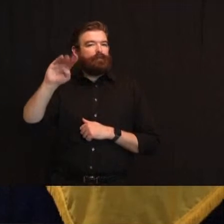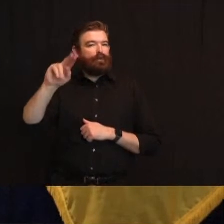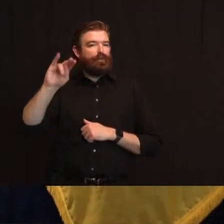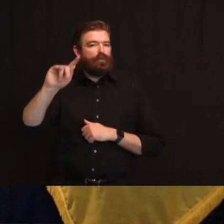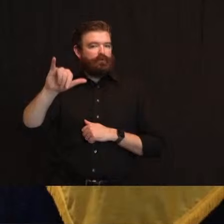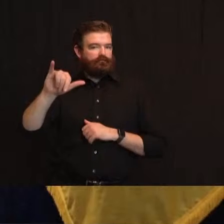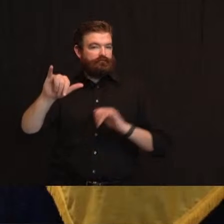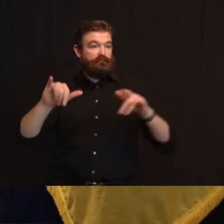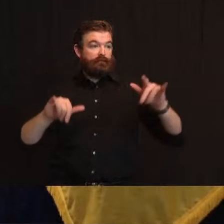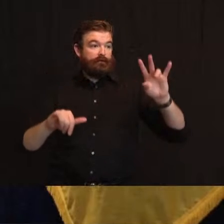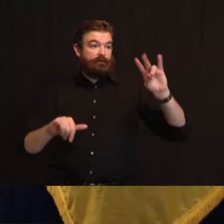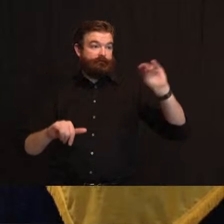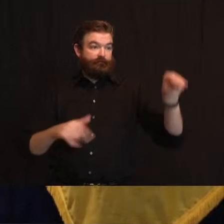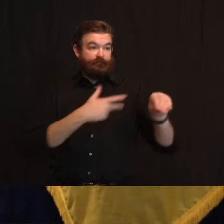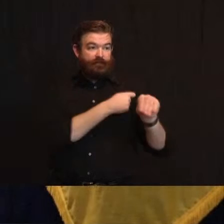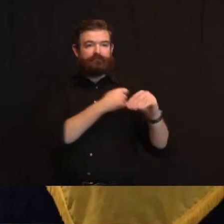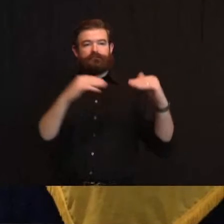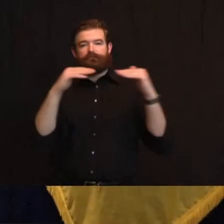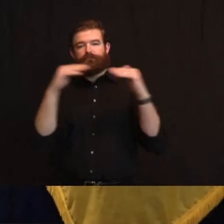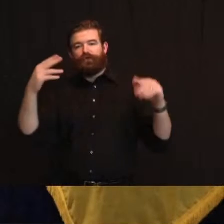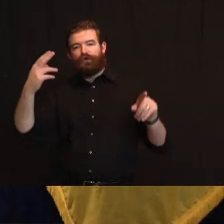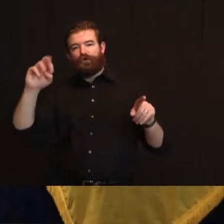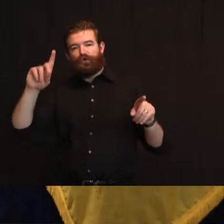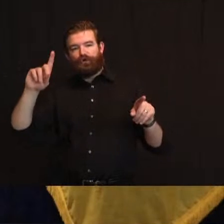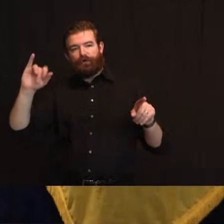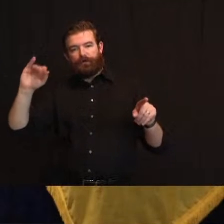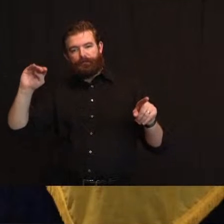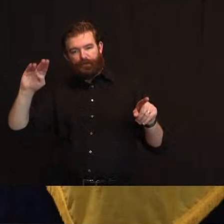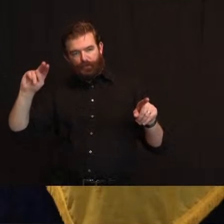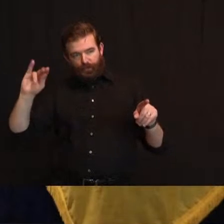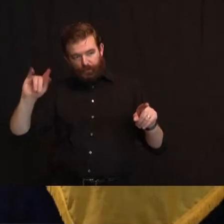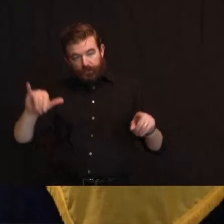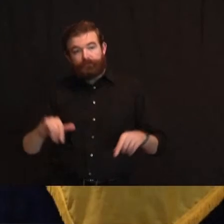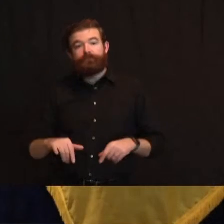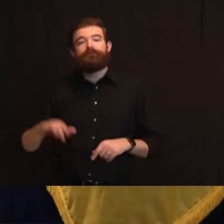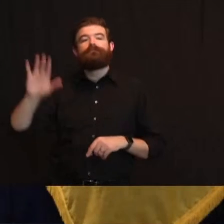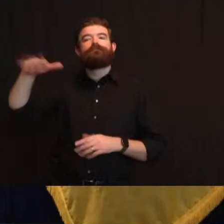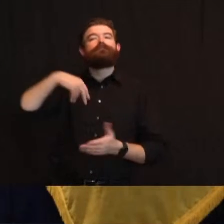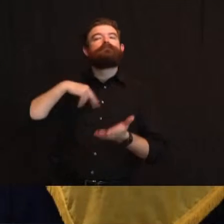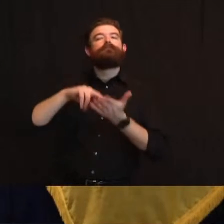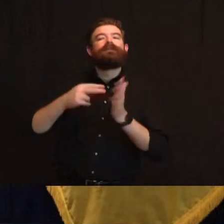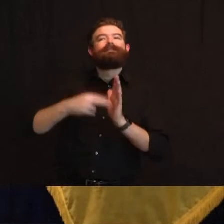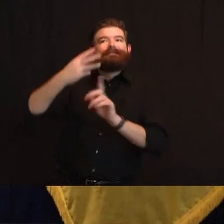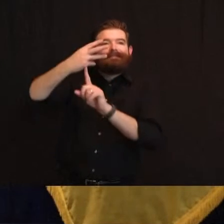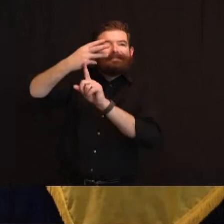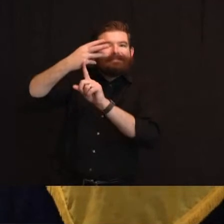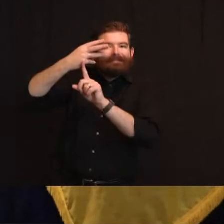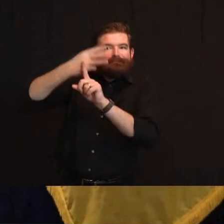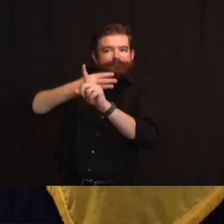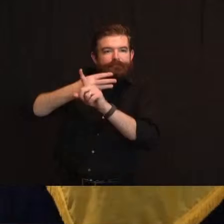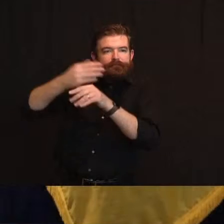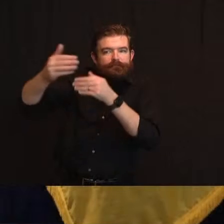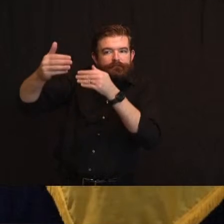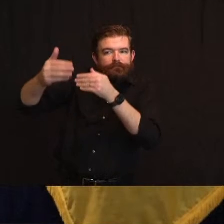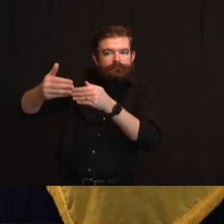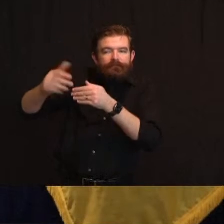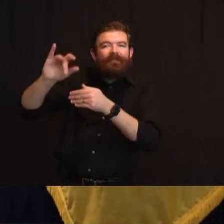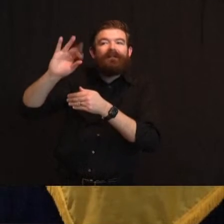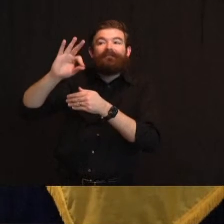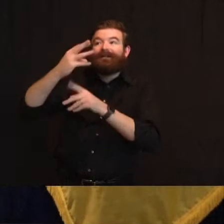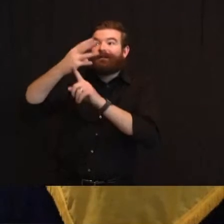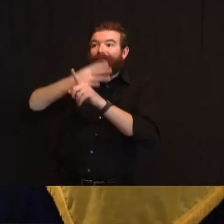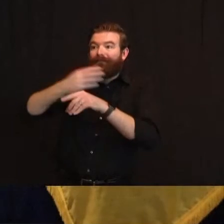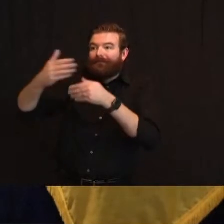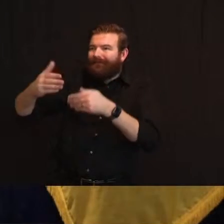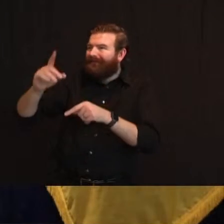I just need to clarify, though, like, as opposed to, like, getting it by, say, 70% in 6 months, that timeline of late spring,